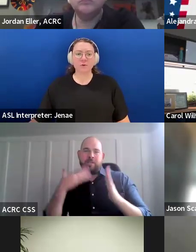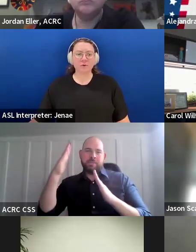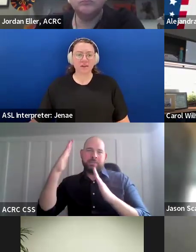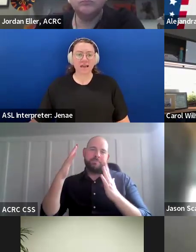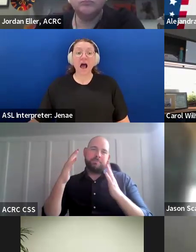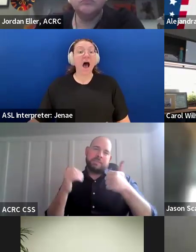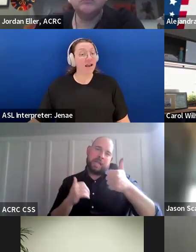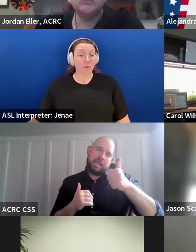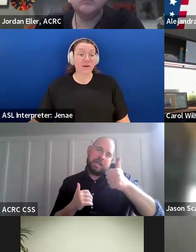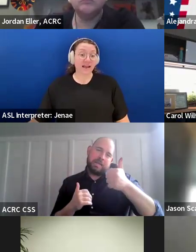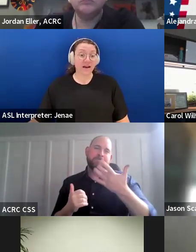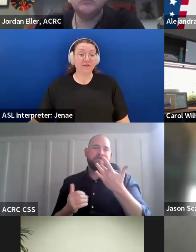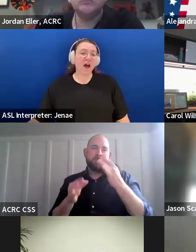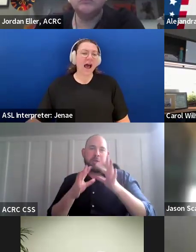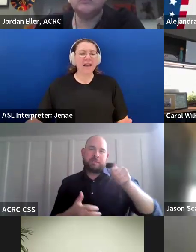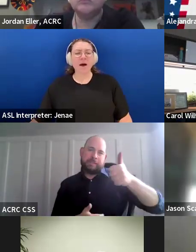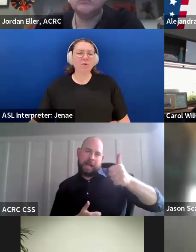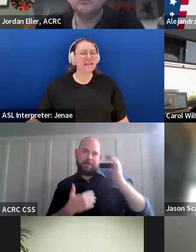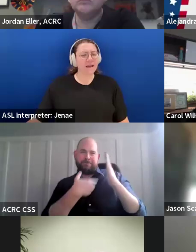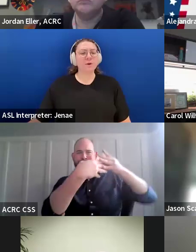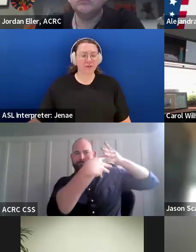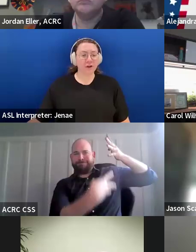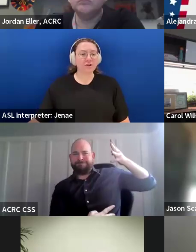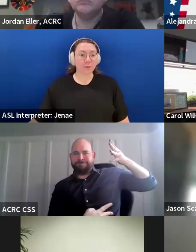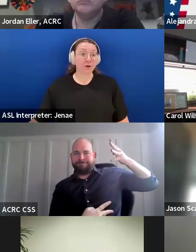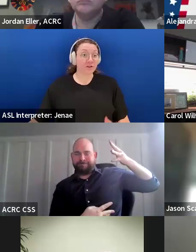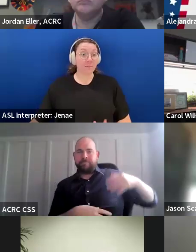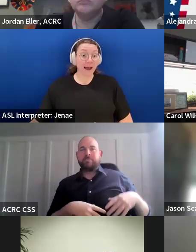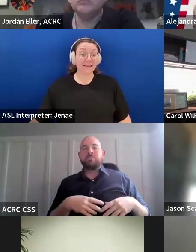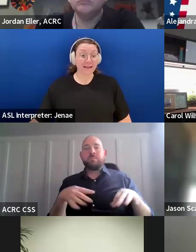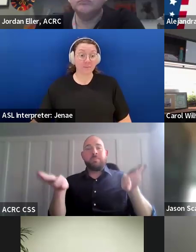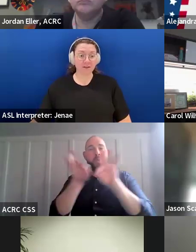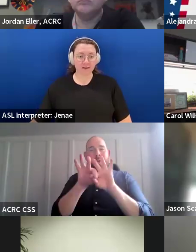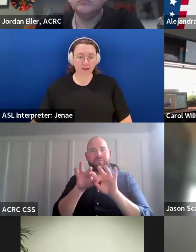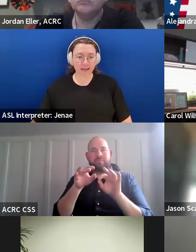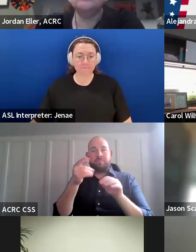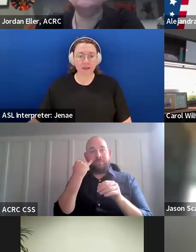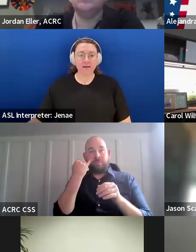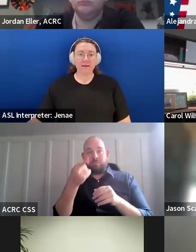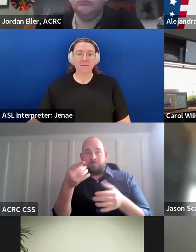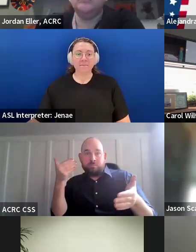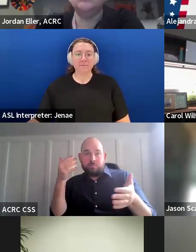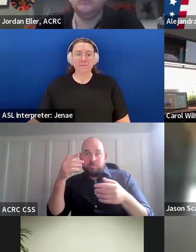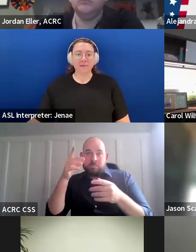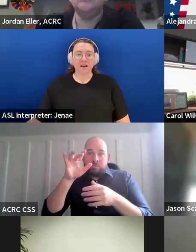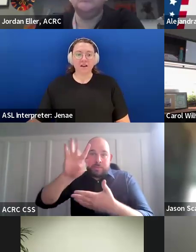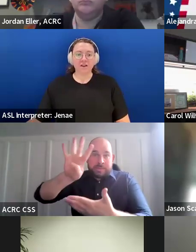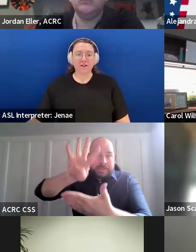presentation to go smoothly, I have about 10 preferred interpreters on my list personally.